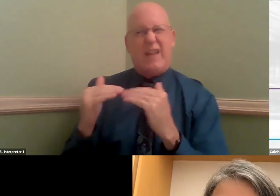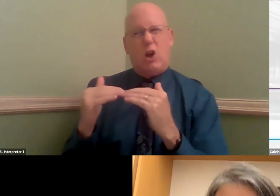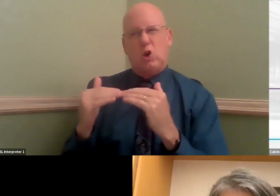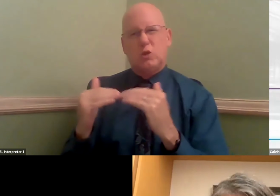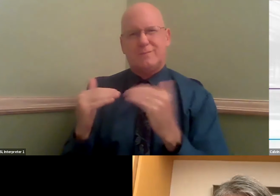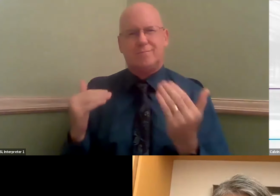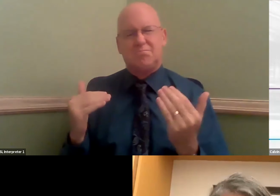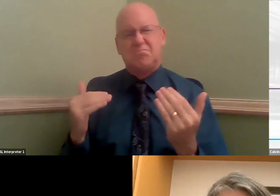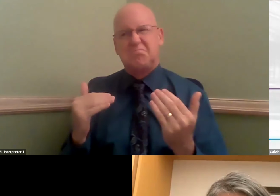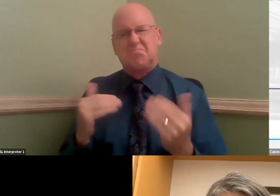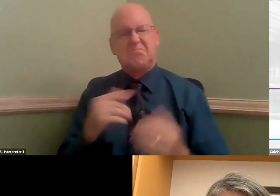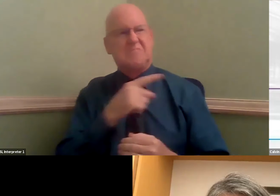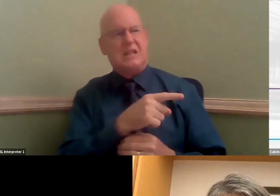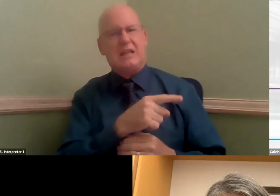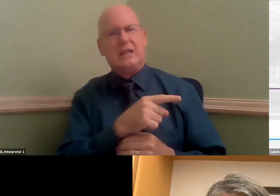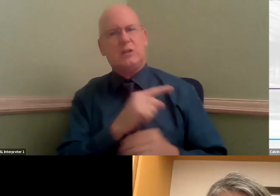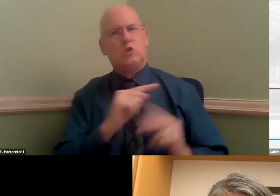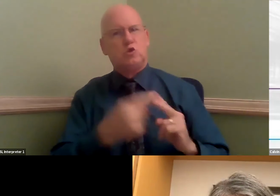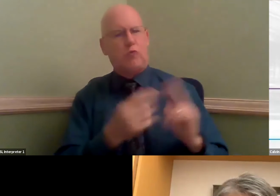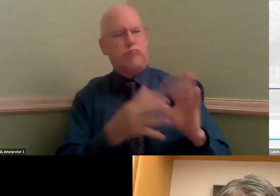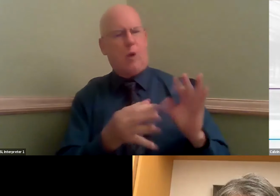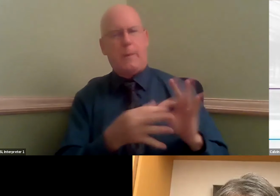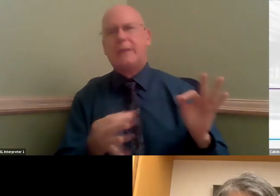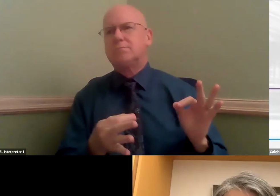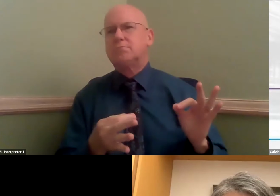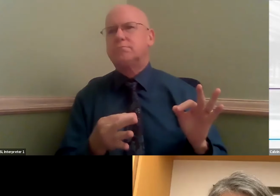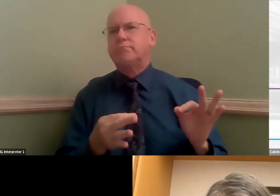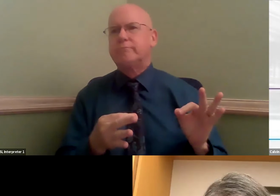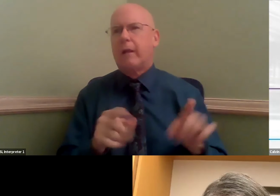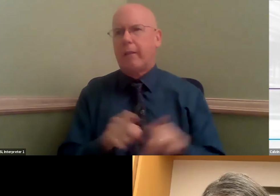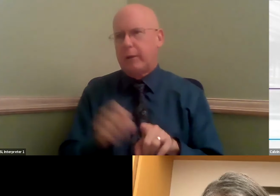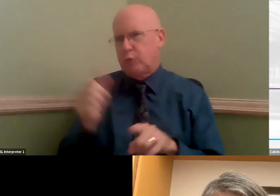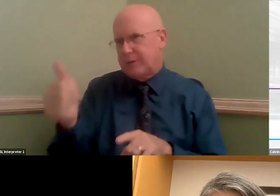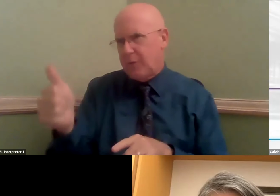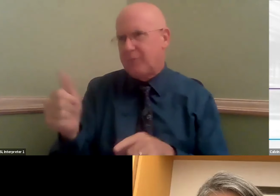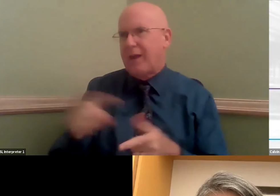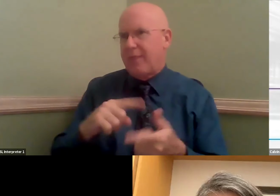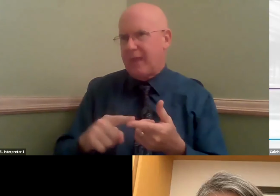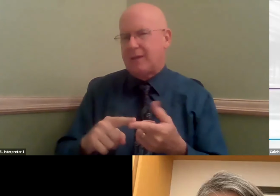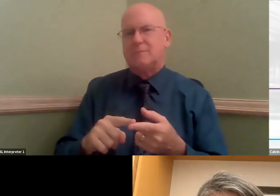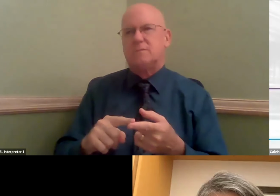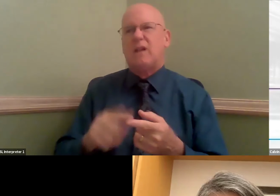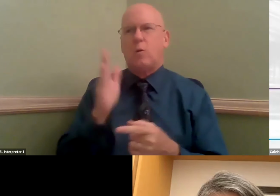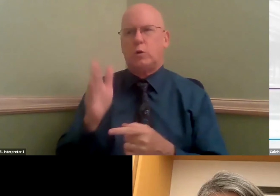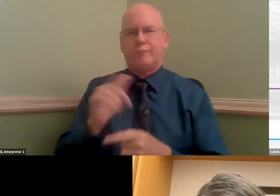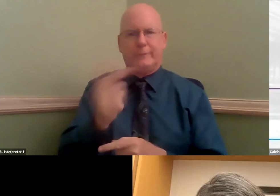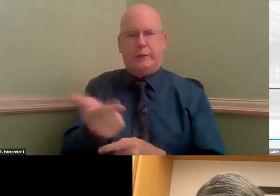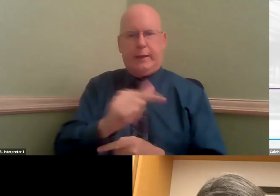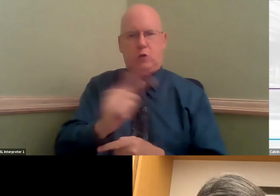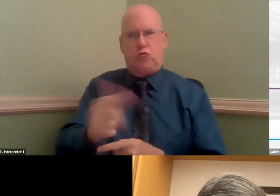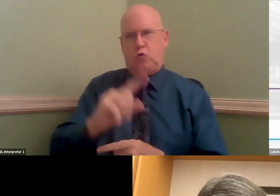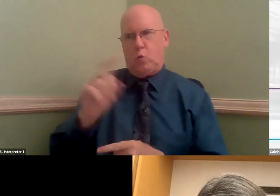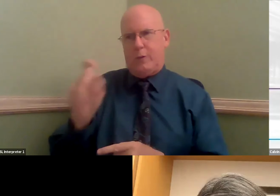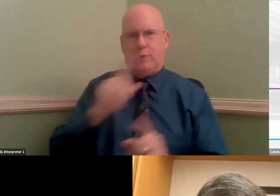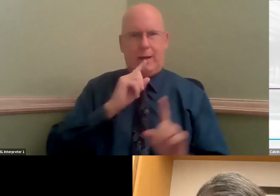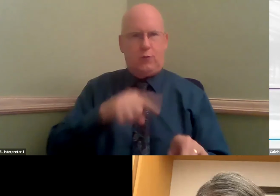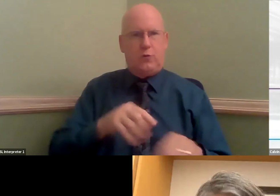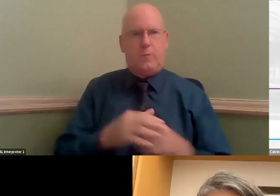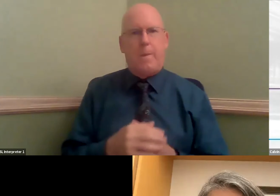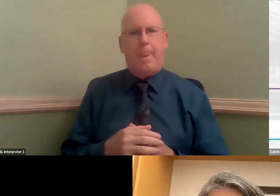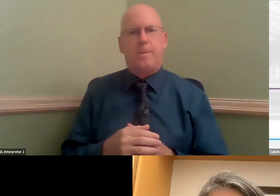probably only fair if he does his opening statements like you, Commissioner Cava. So if we could, maybe if